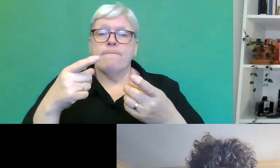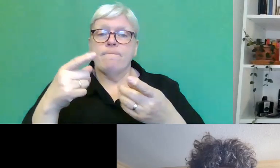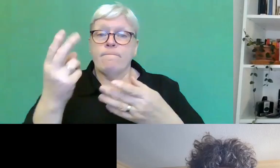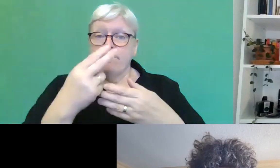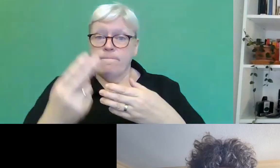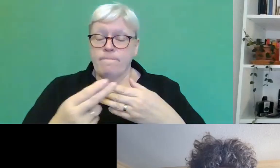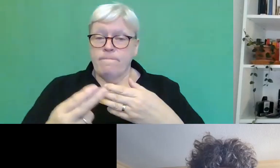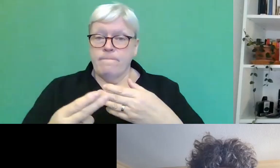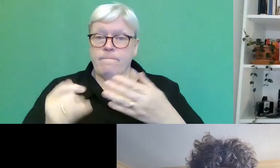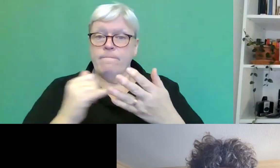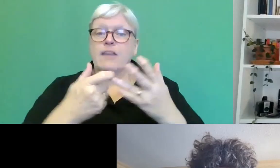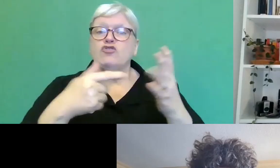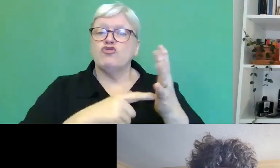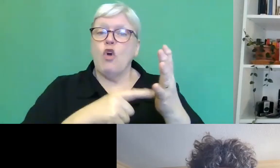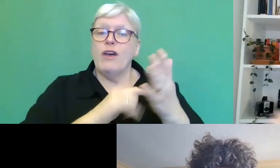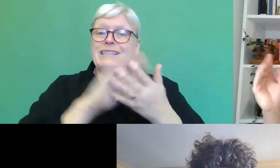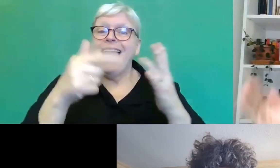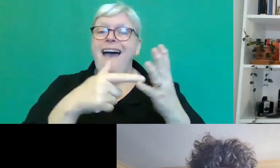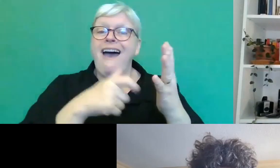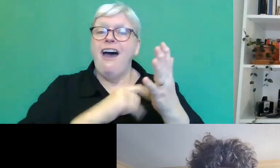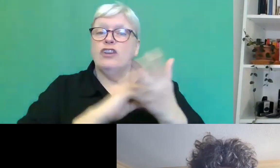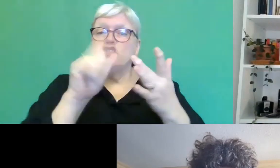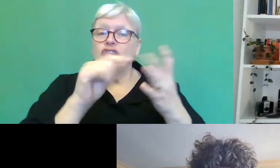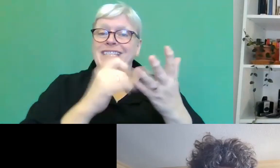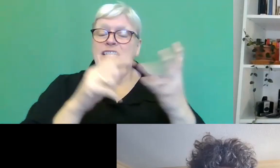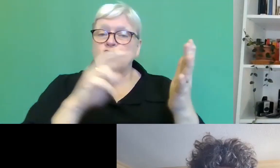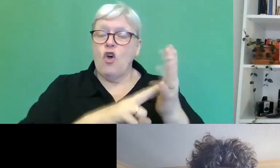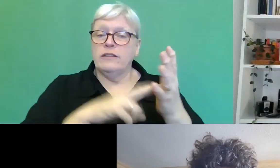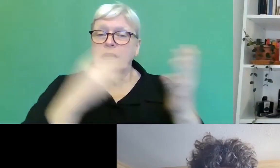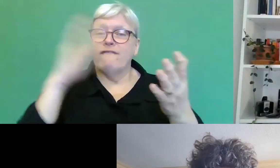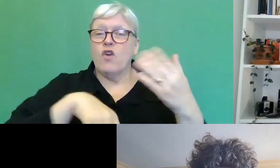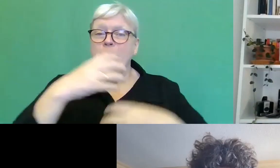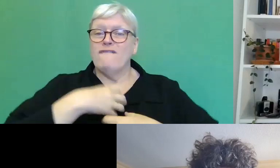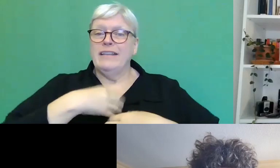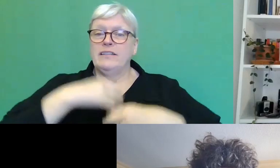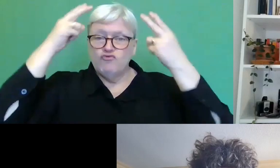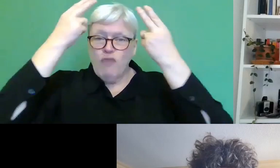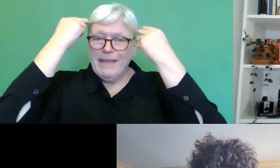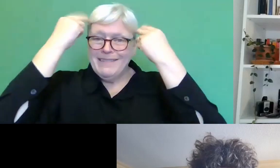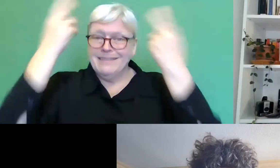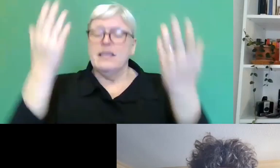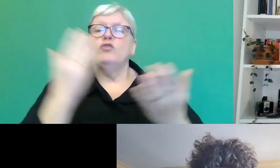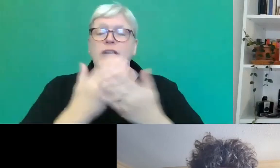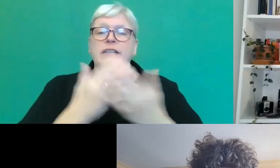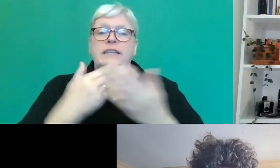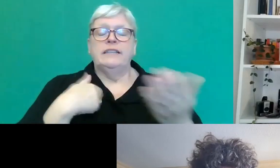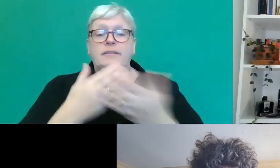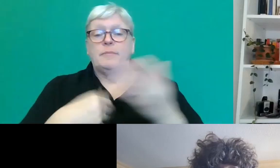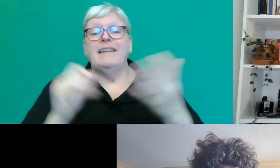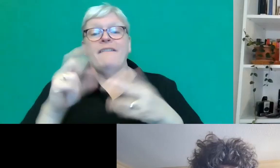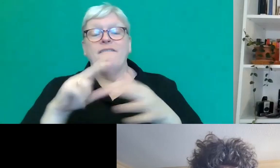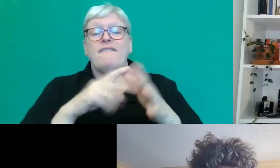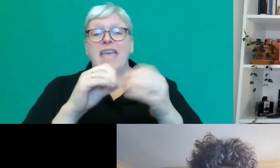late Scott Hutchison of Frightened Rabbit. And then his smashing prose debut, Boyfriends, was published by Faber and Faber in July this